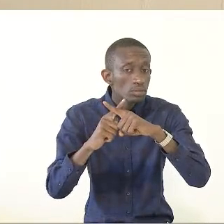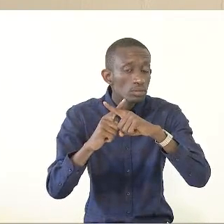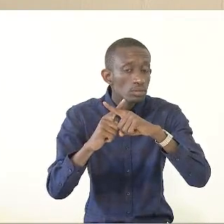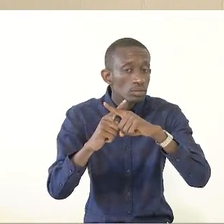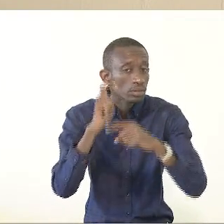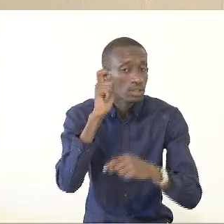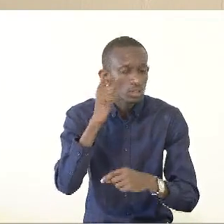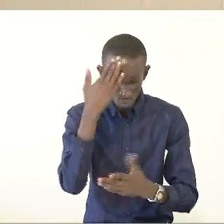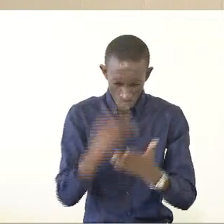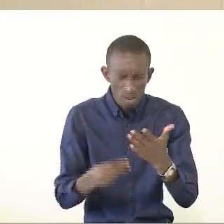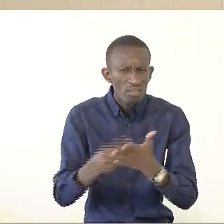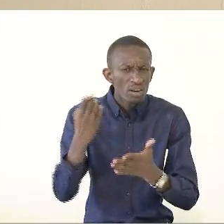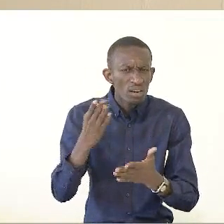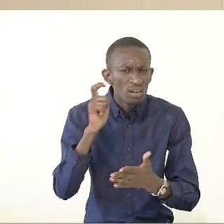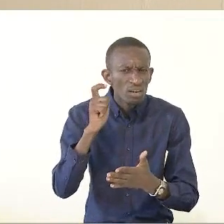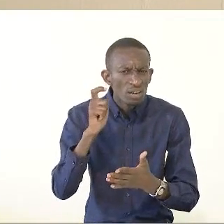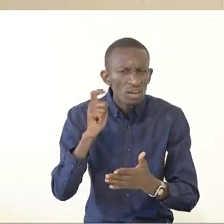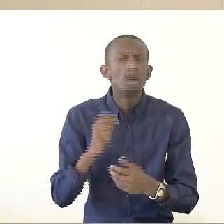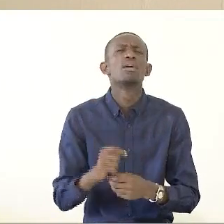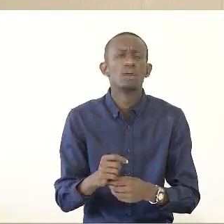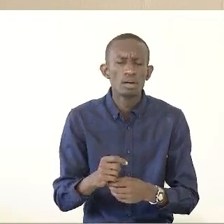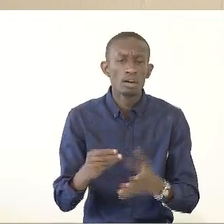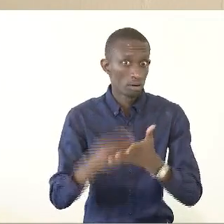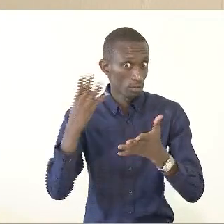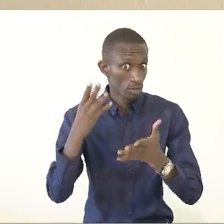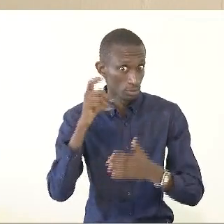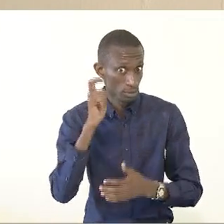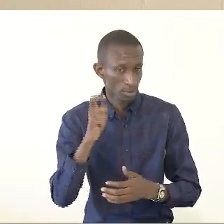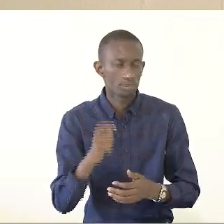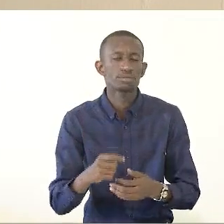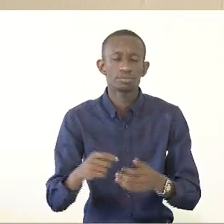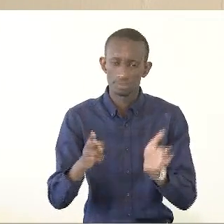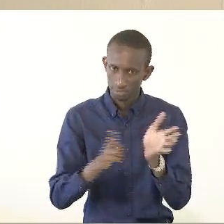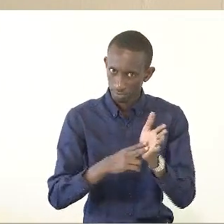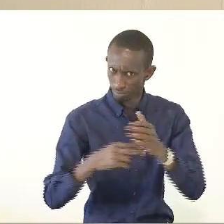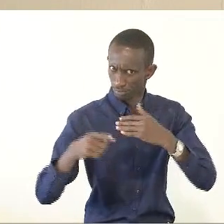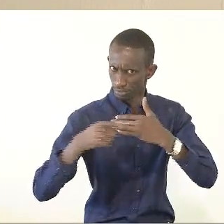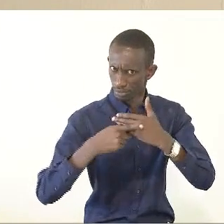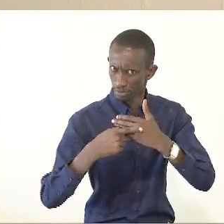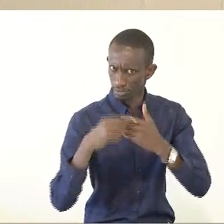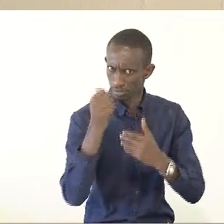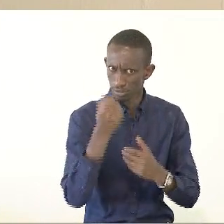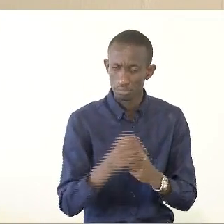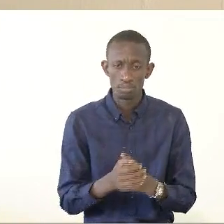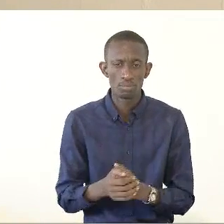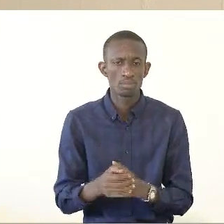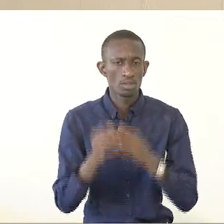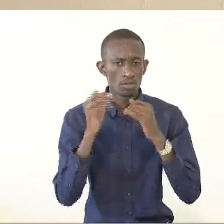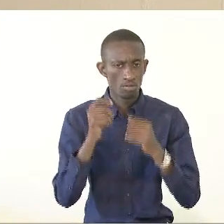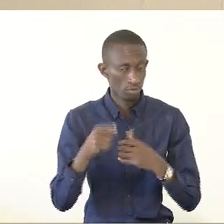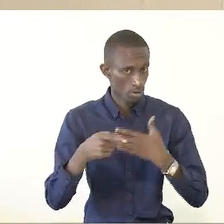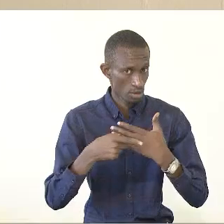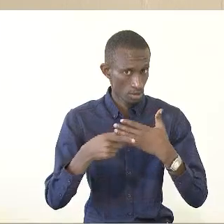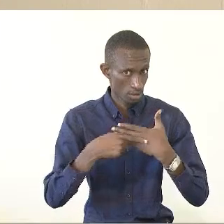x? The value of x is -5. When you multiply here, you get -15 because -5 times